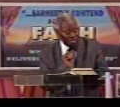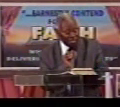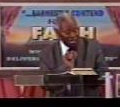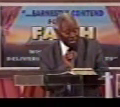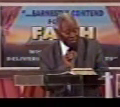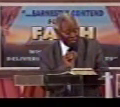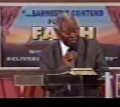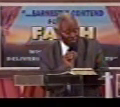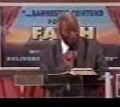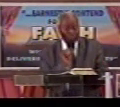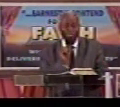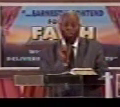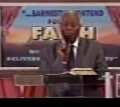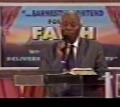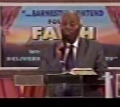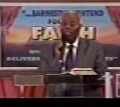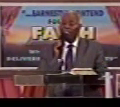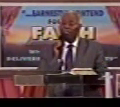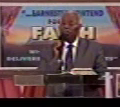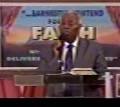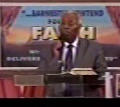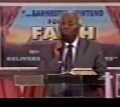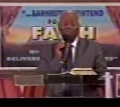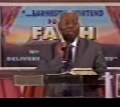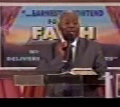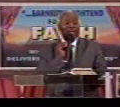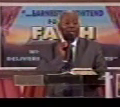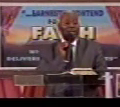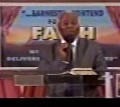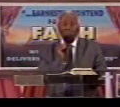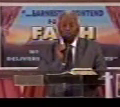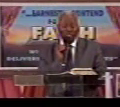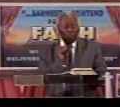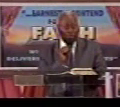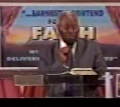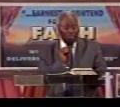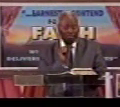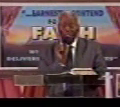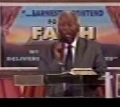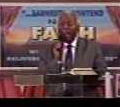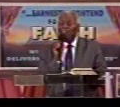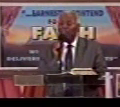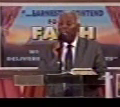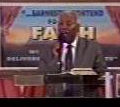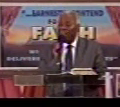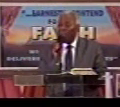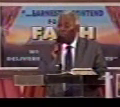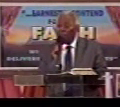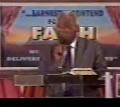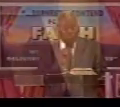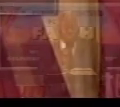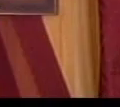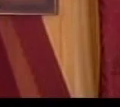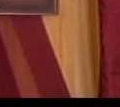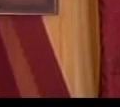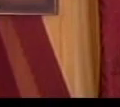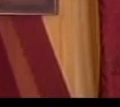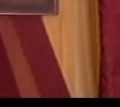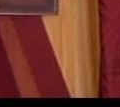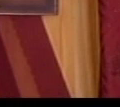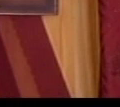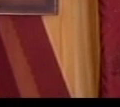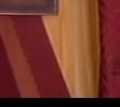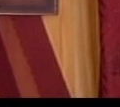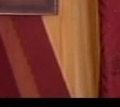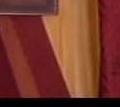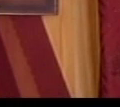me out aloud. You see, that's the word of God. If we go into heaven, and if we have the hope of getting to heaven,